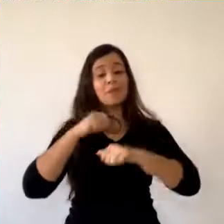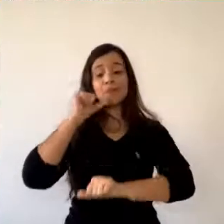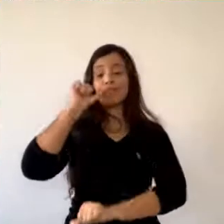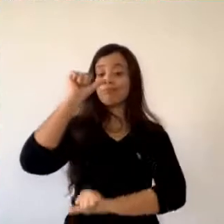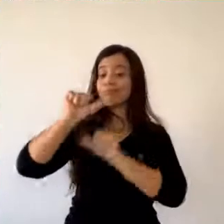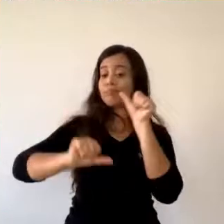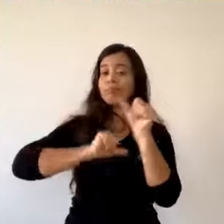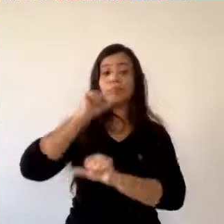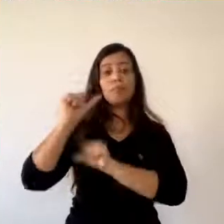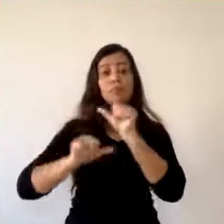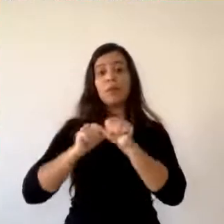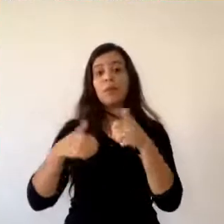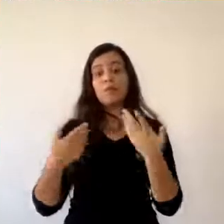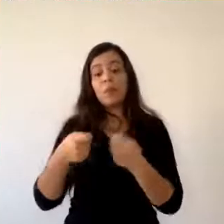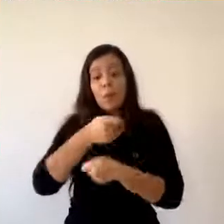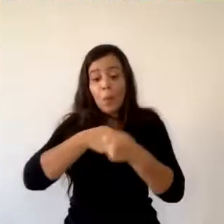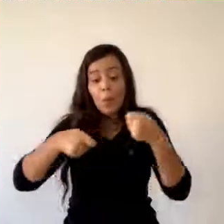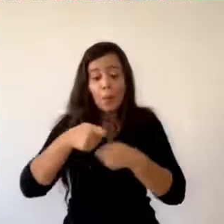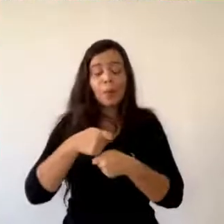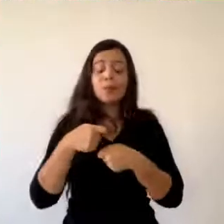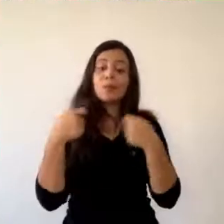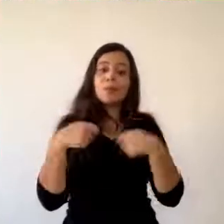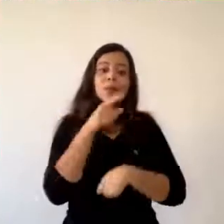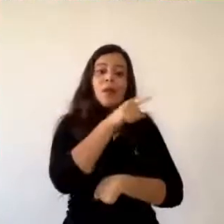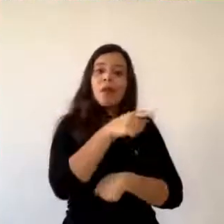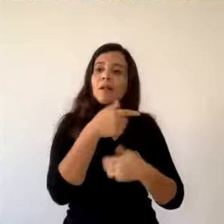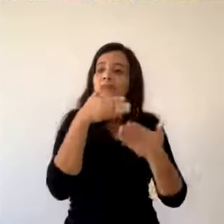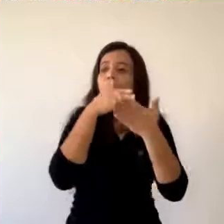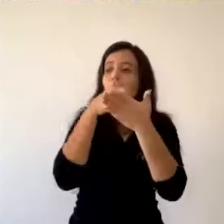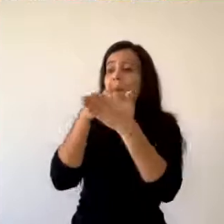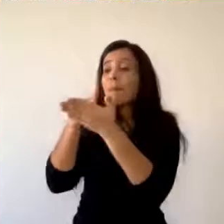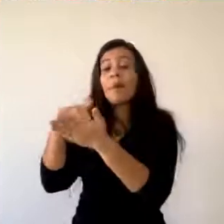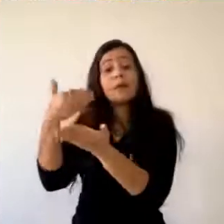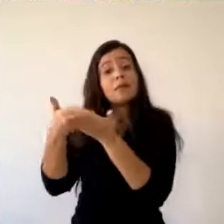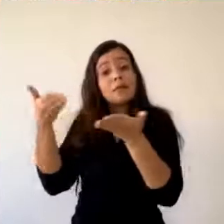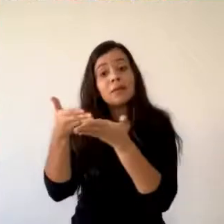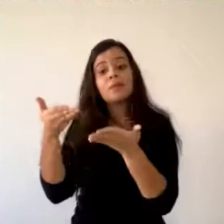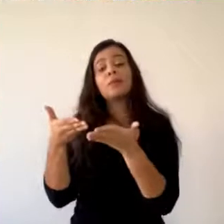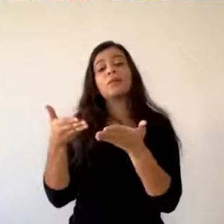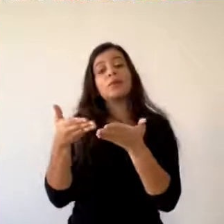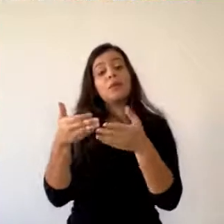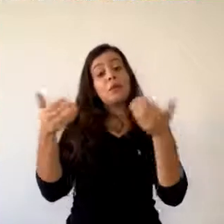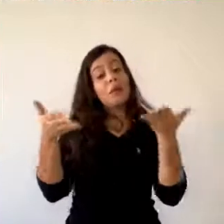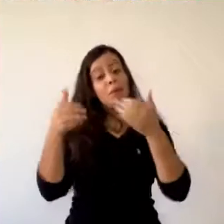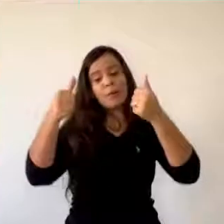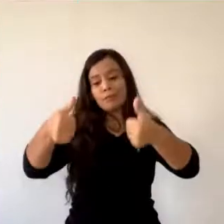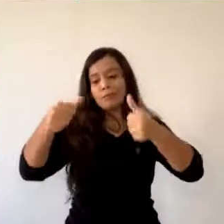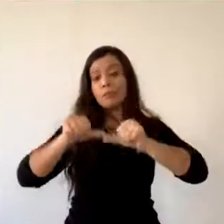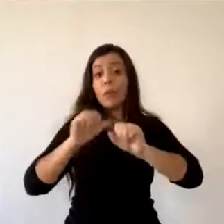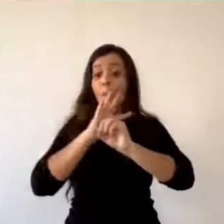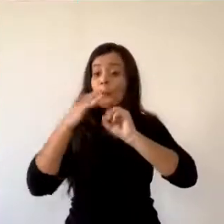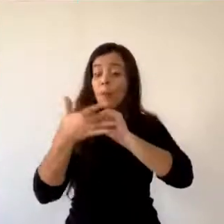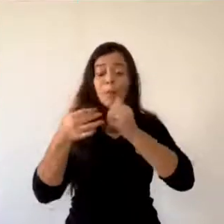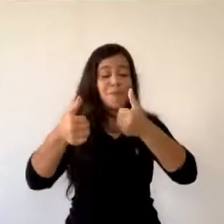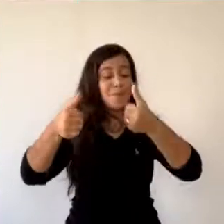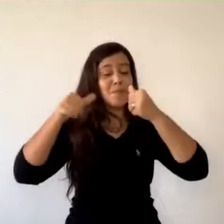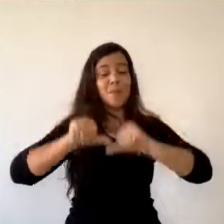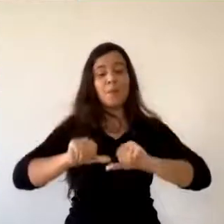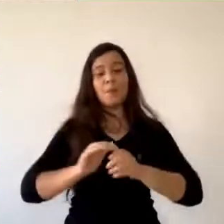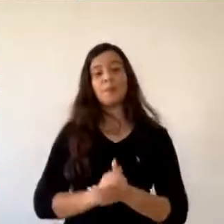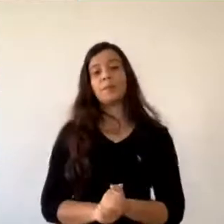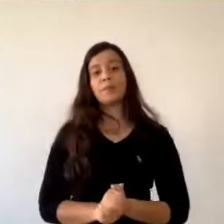and cultural economic aspects, so that this woman may have access to the judicial system in